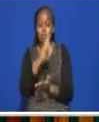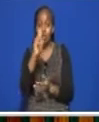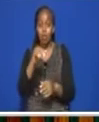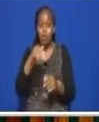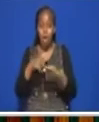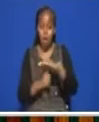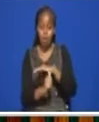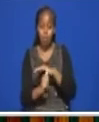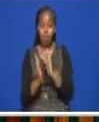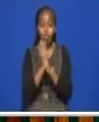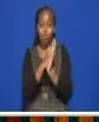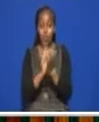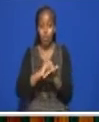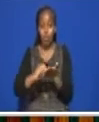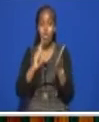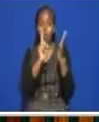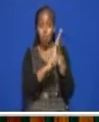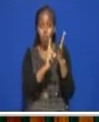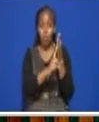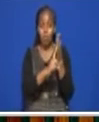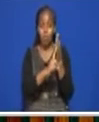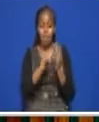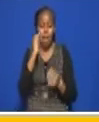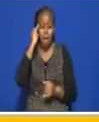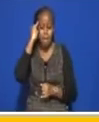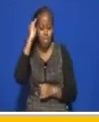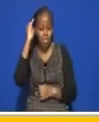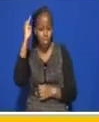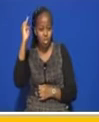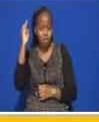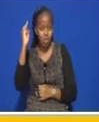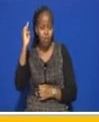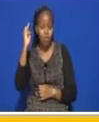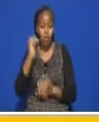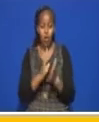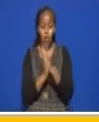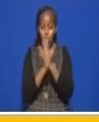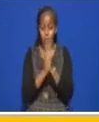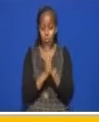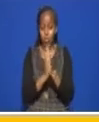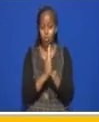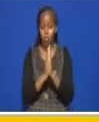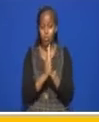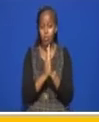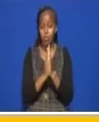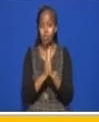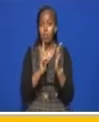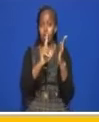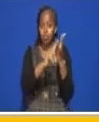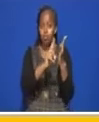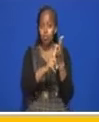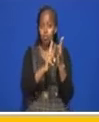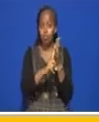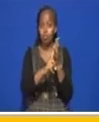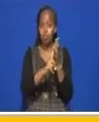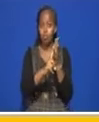writing. One of the areas is imaginative composition. Then we have